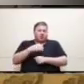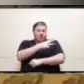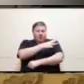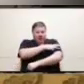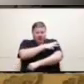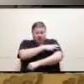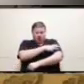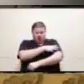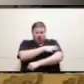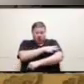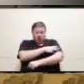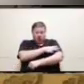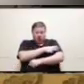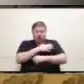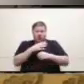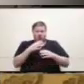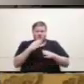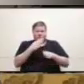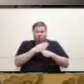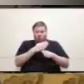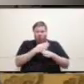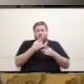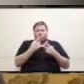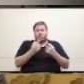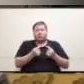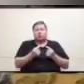they were no longer councillors? Which of the 2?